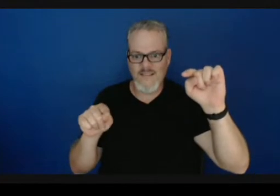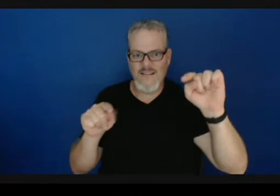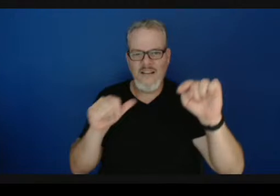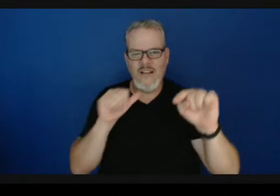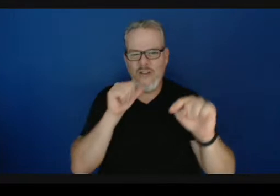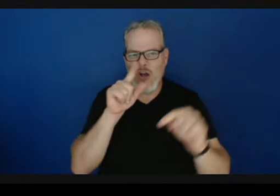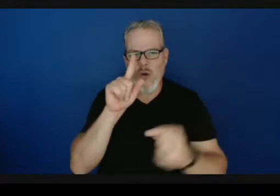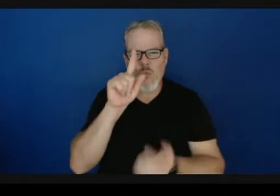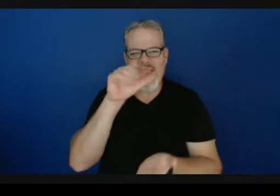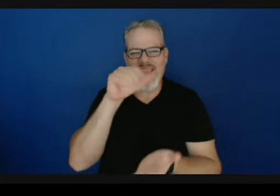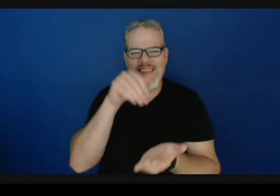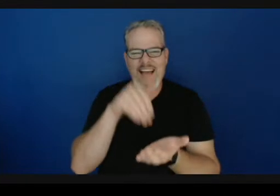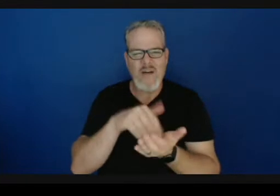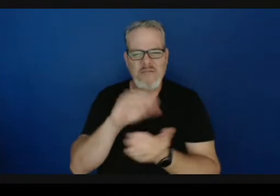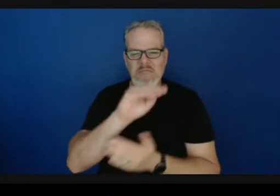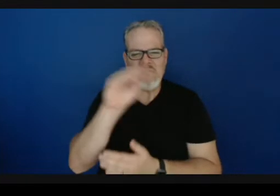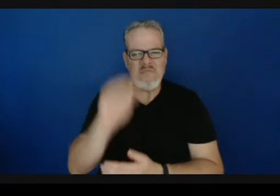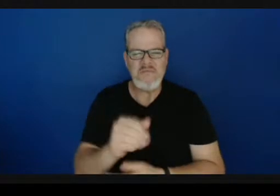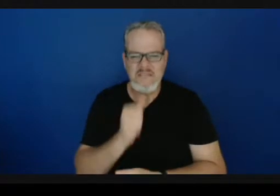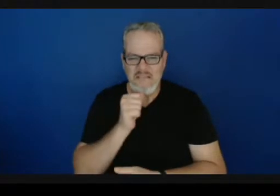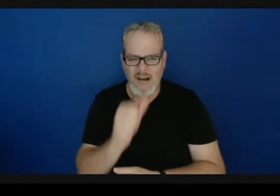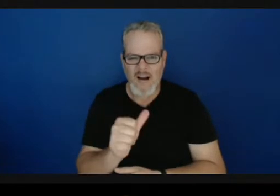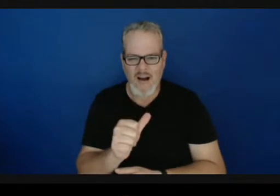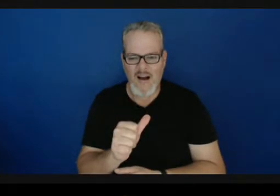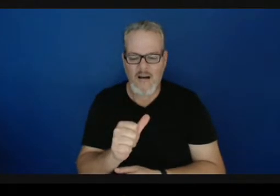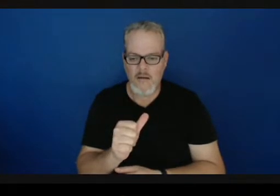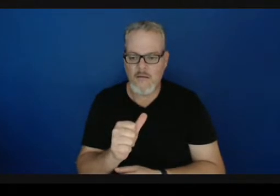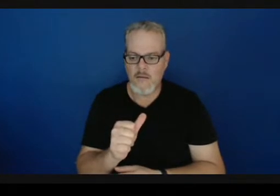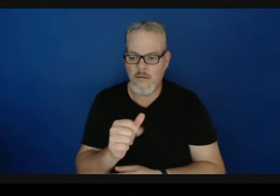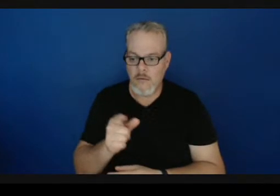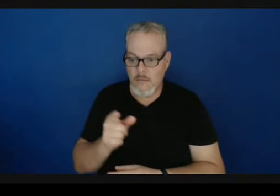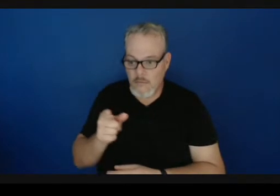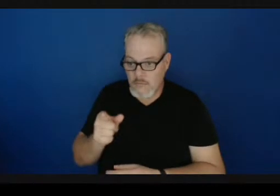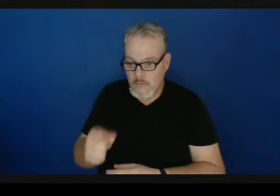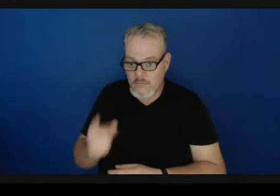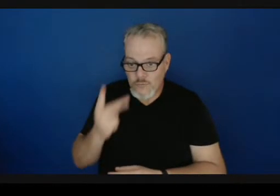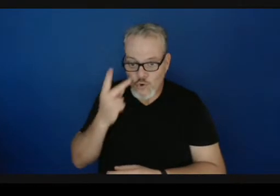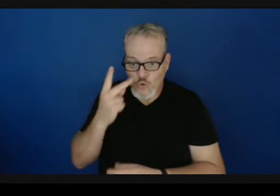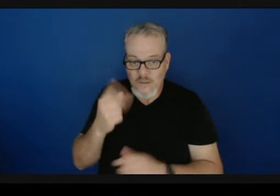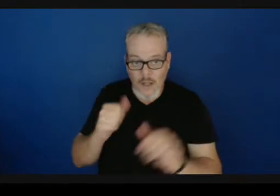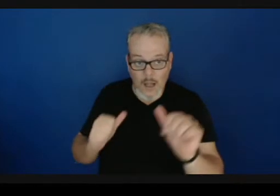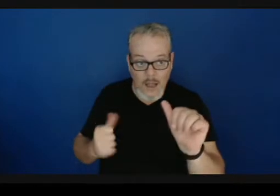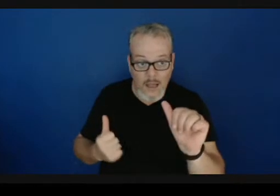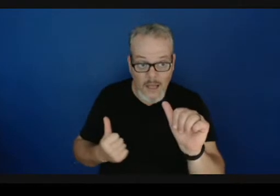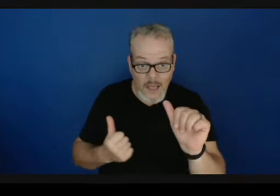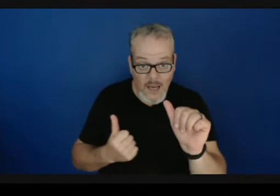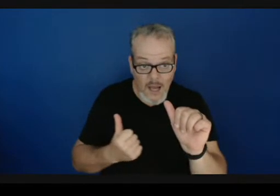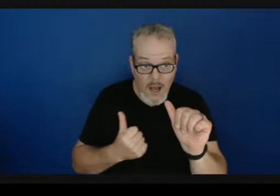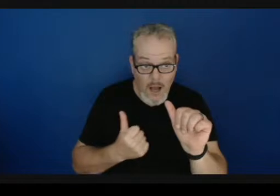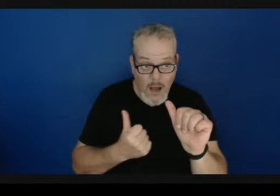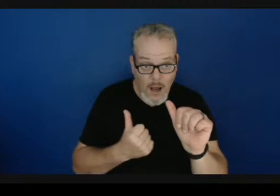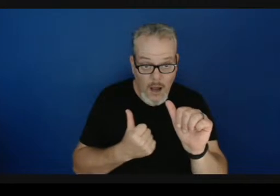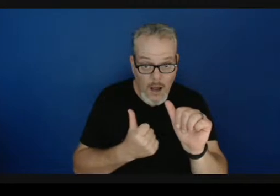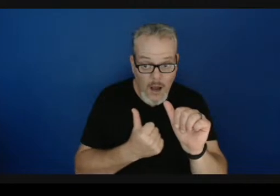But, mostly. And here's that pattern leading up to the eruption where it finally burst